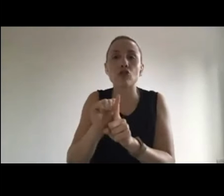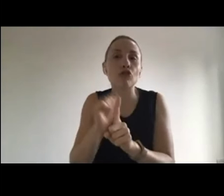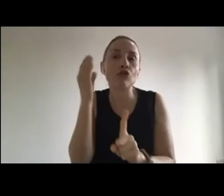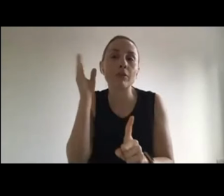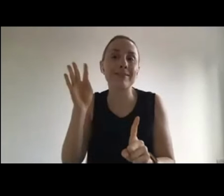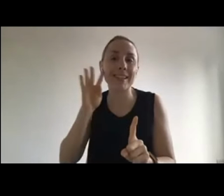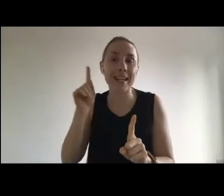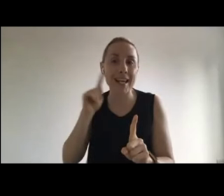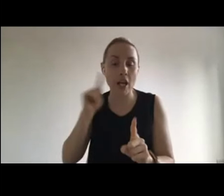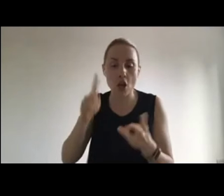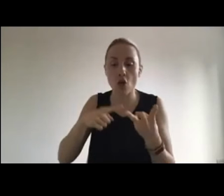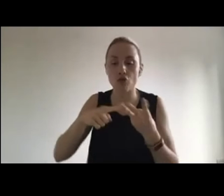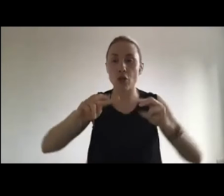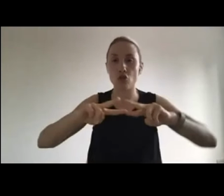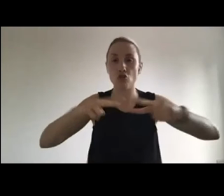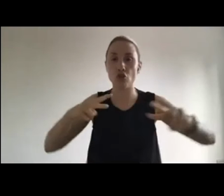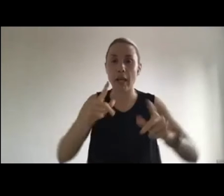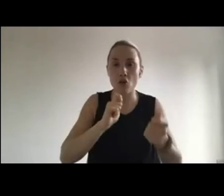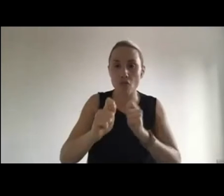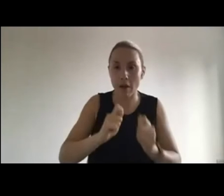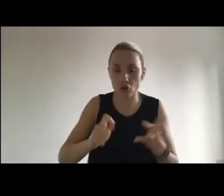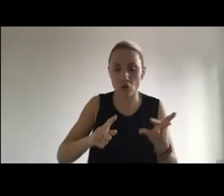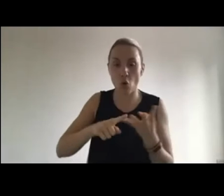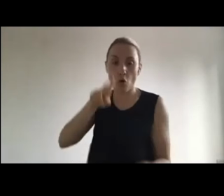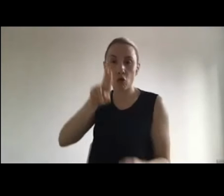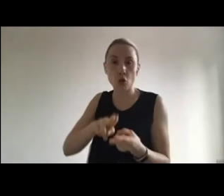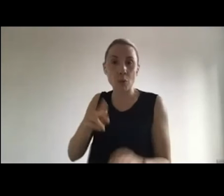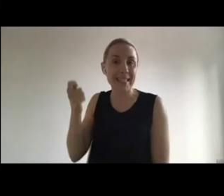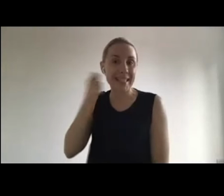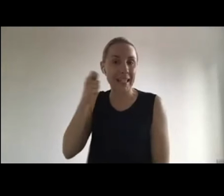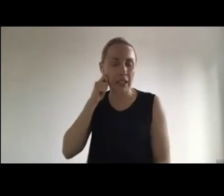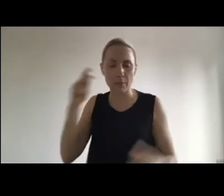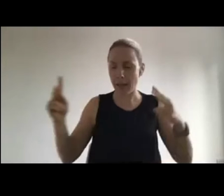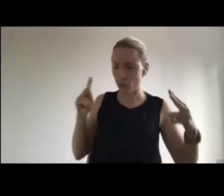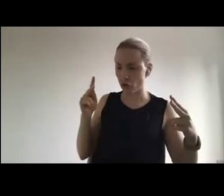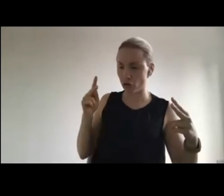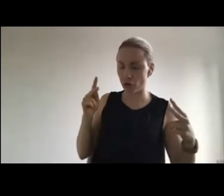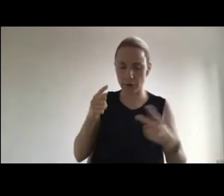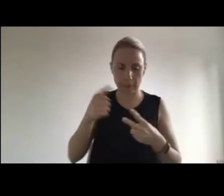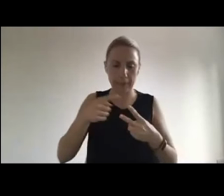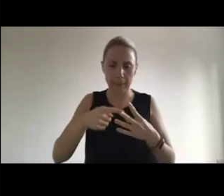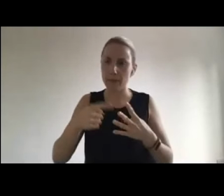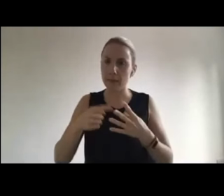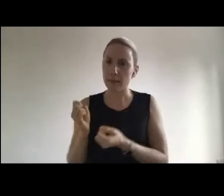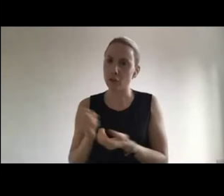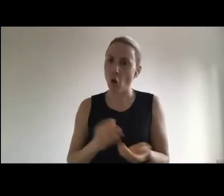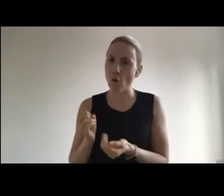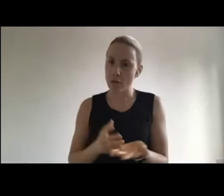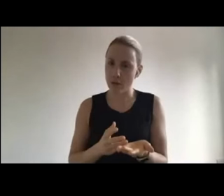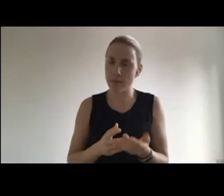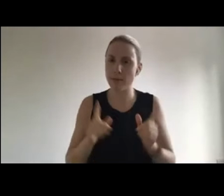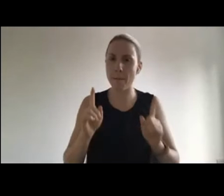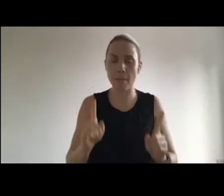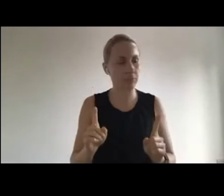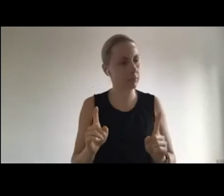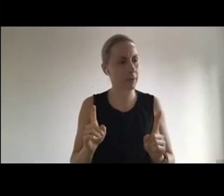or reduction of tinnitus perception. The lead indications of all these different companies and their approaches